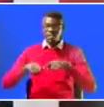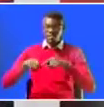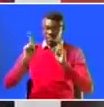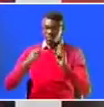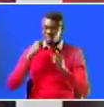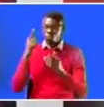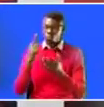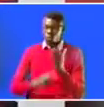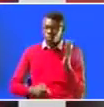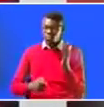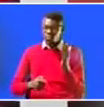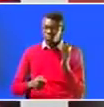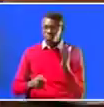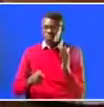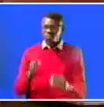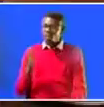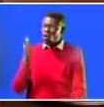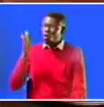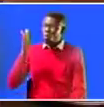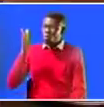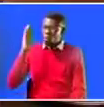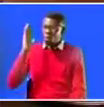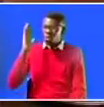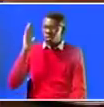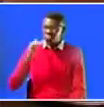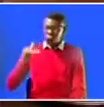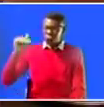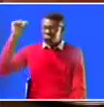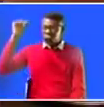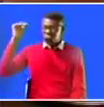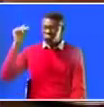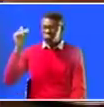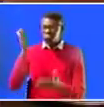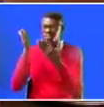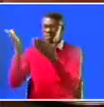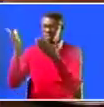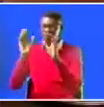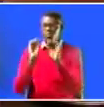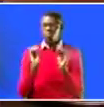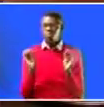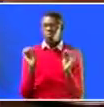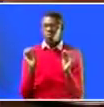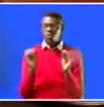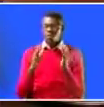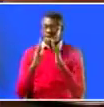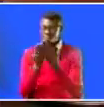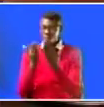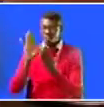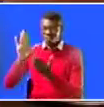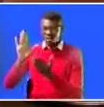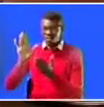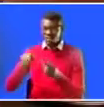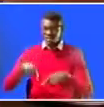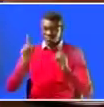the chances of there being a superior creator is slim to none. In his book,